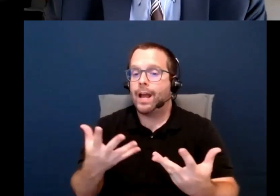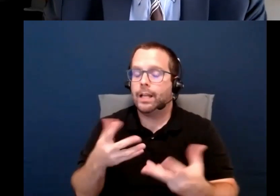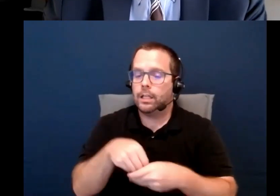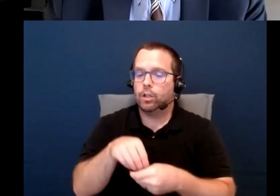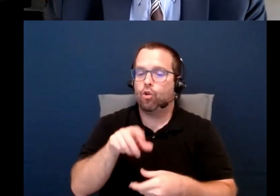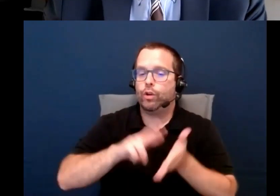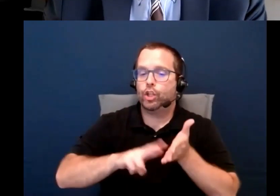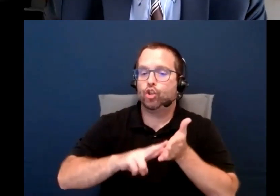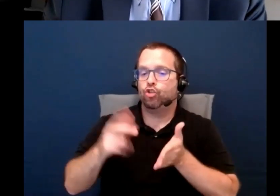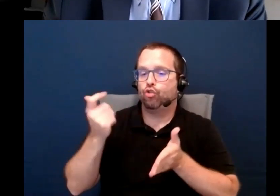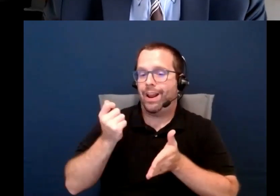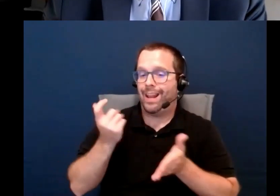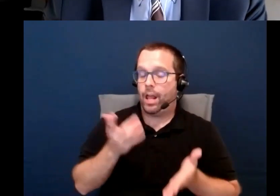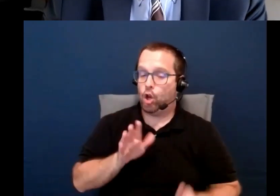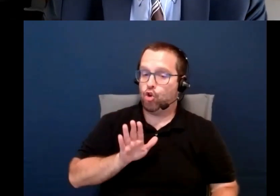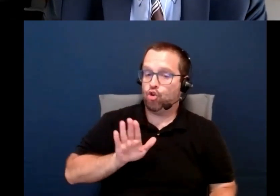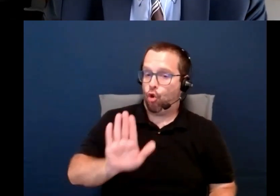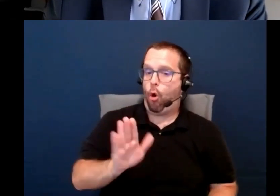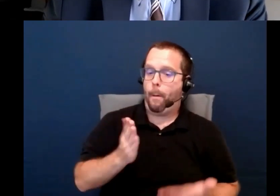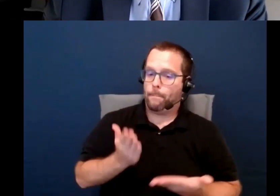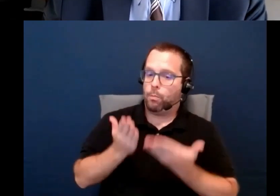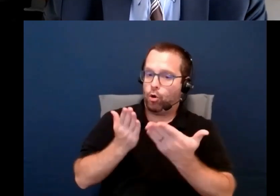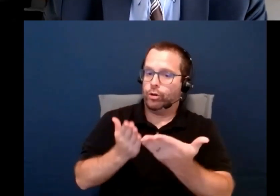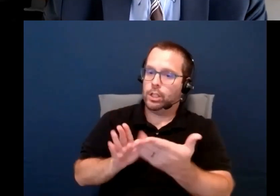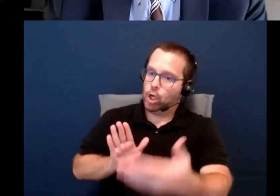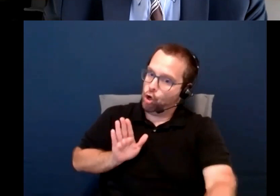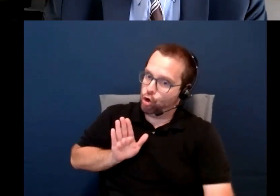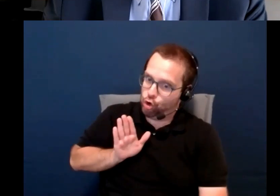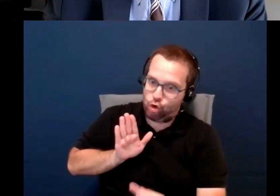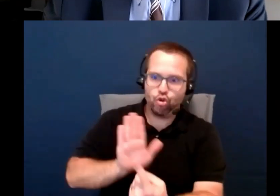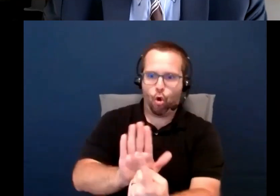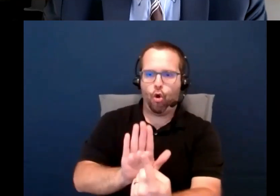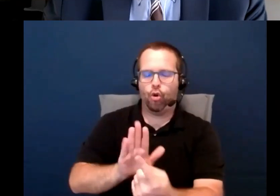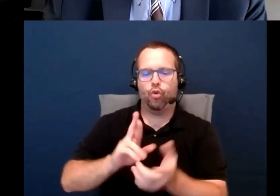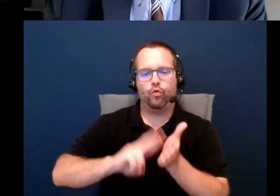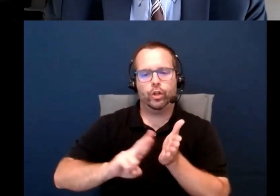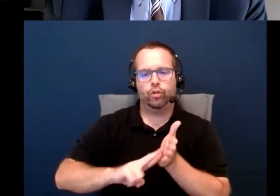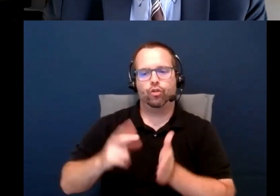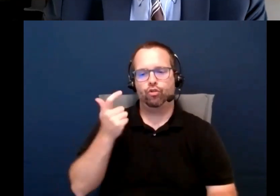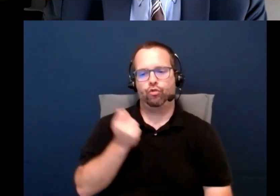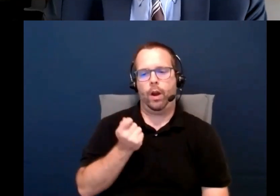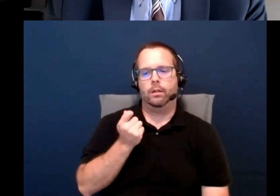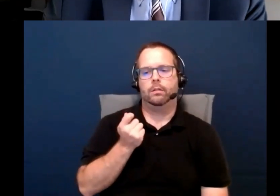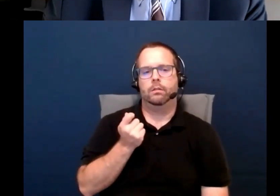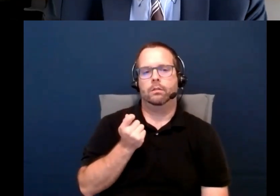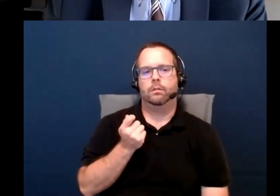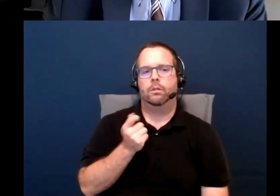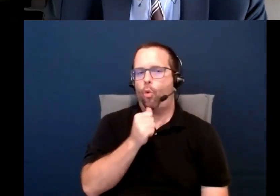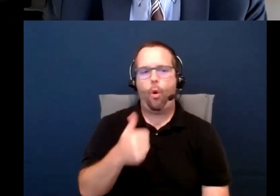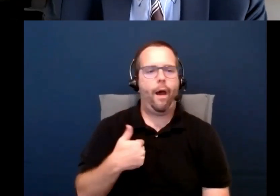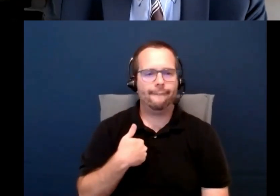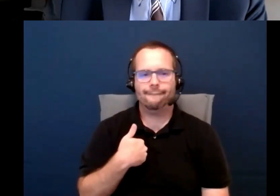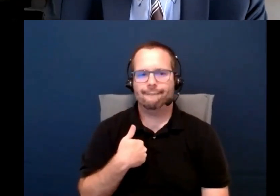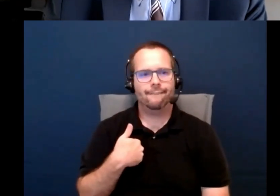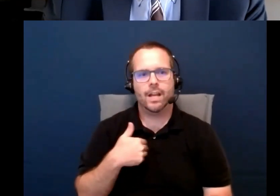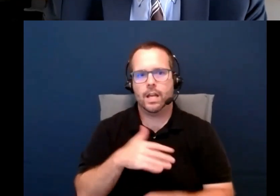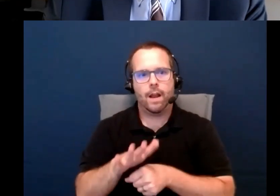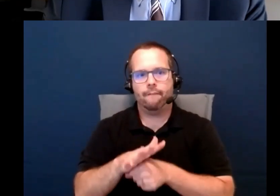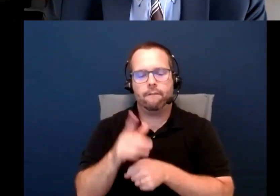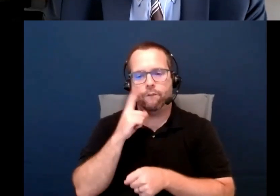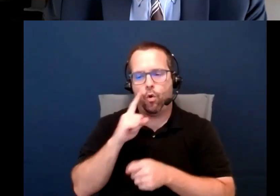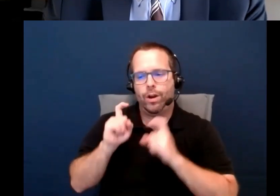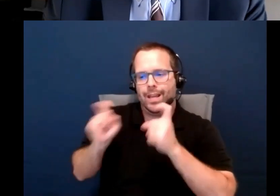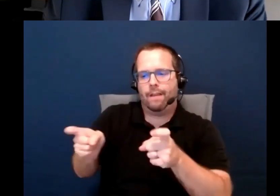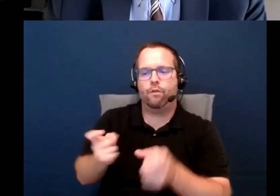you're proposing is your research grant. We don't have, enough to give you both